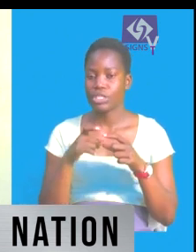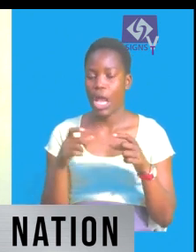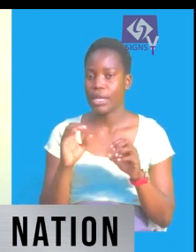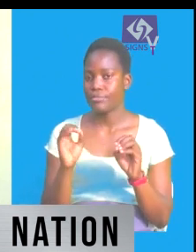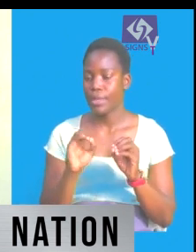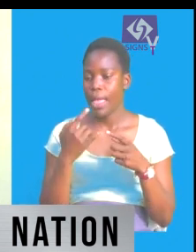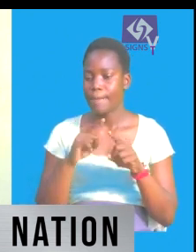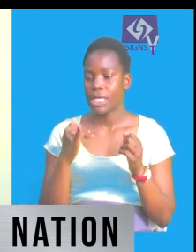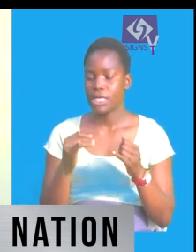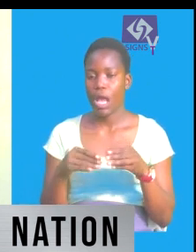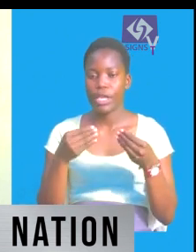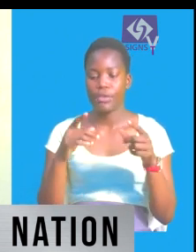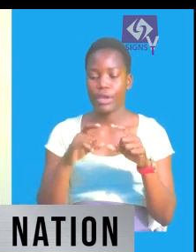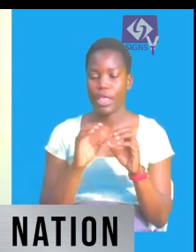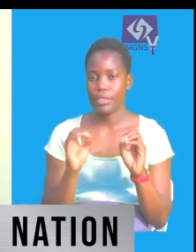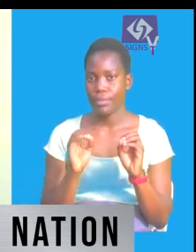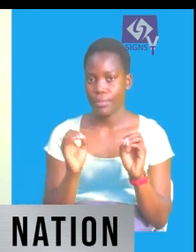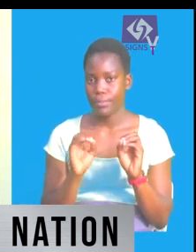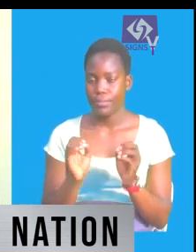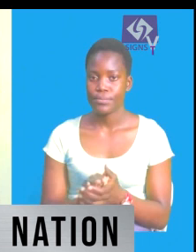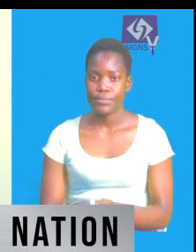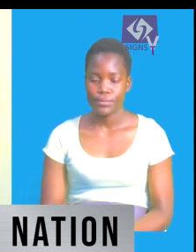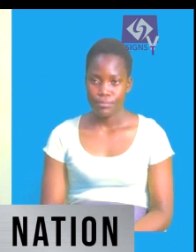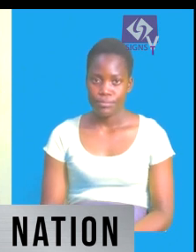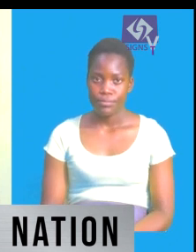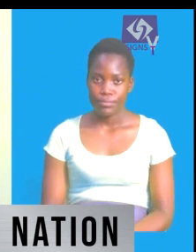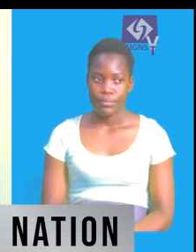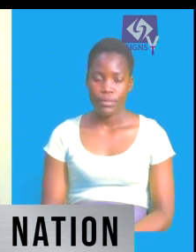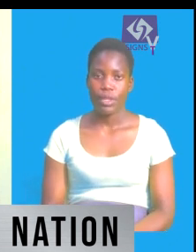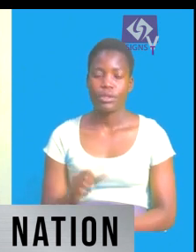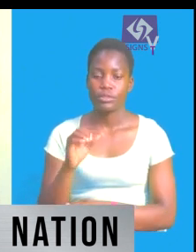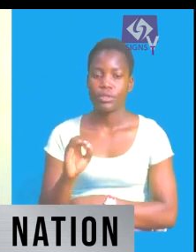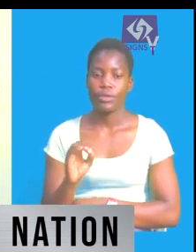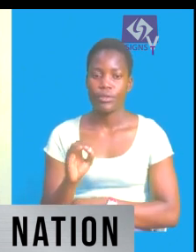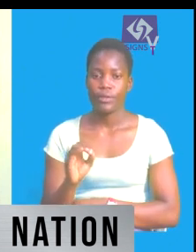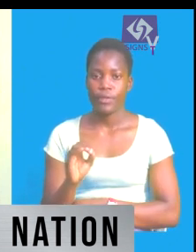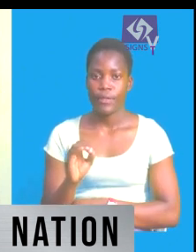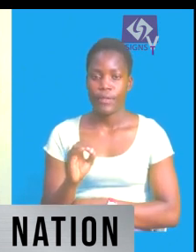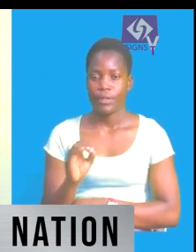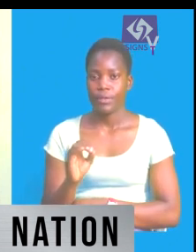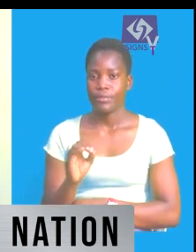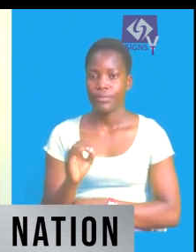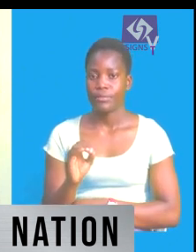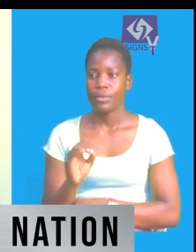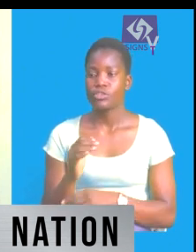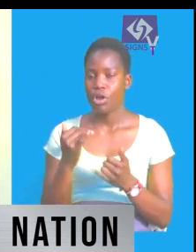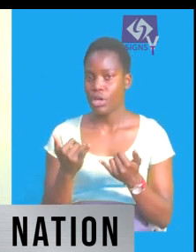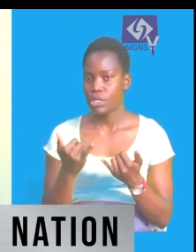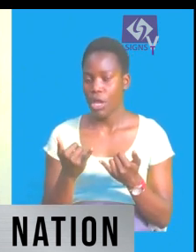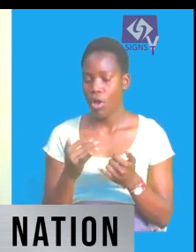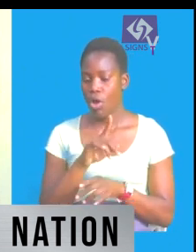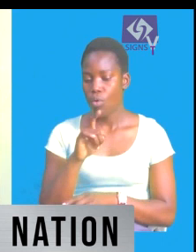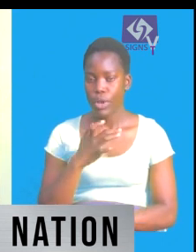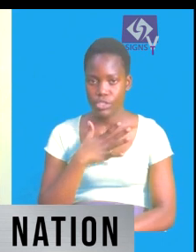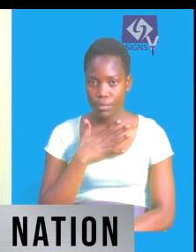they no longer cards are being given out. Okay. So it has gone cardless. Now, my question